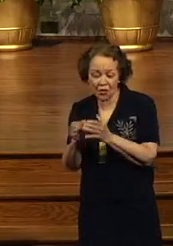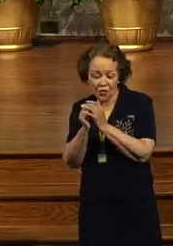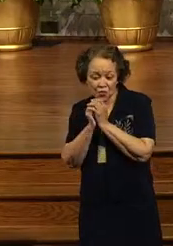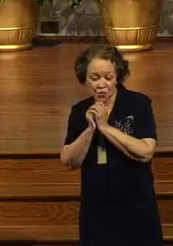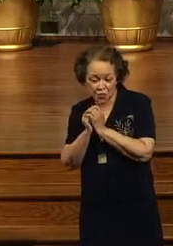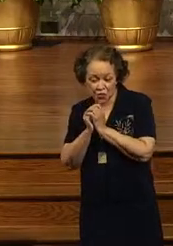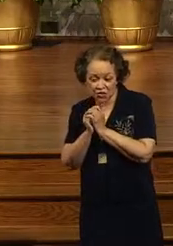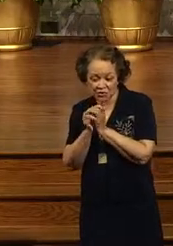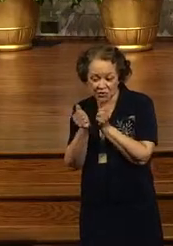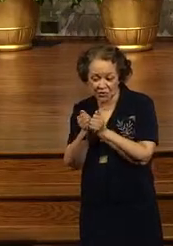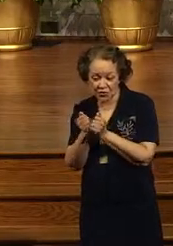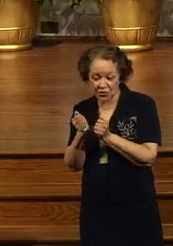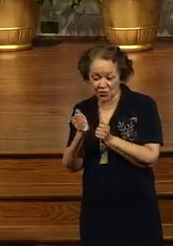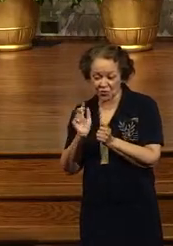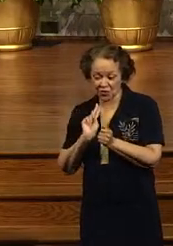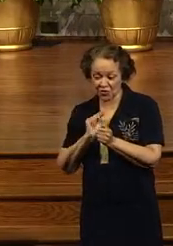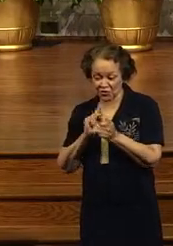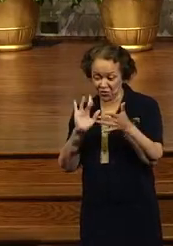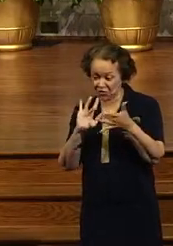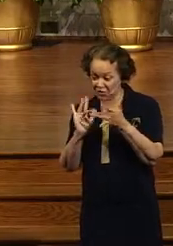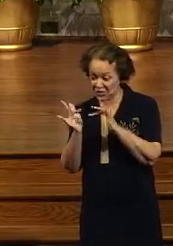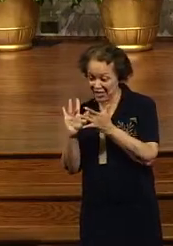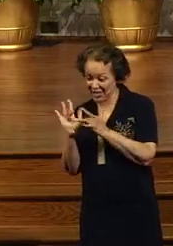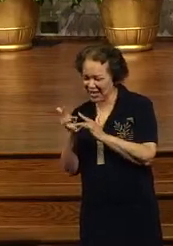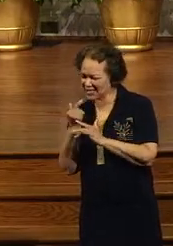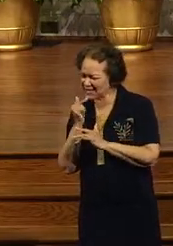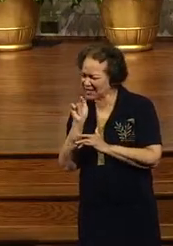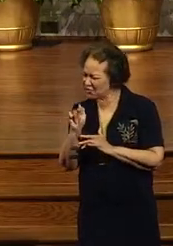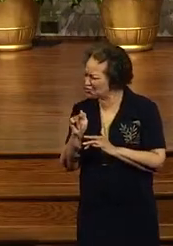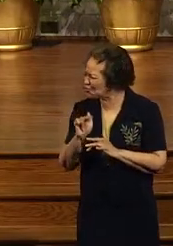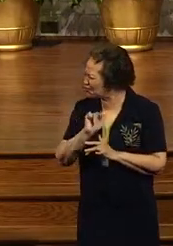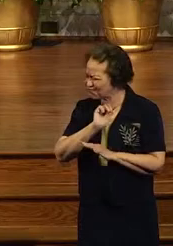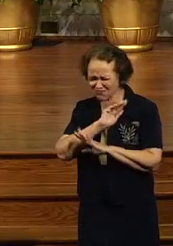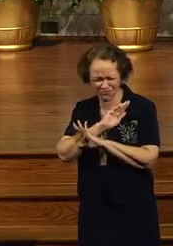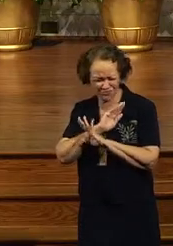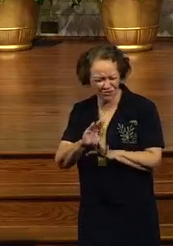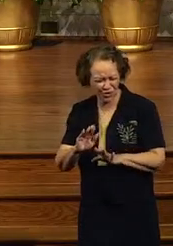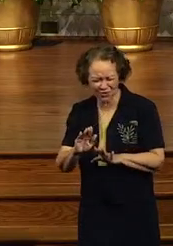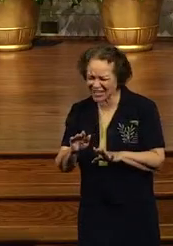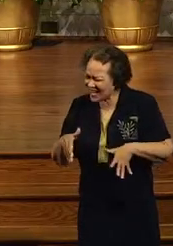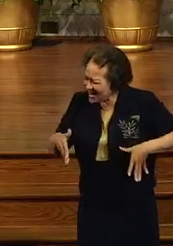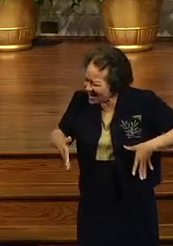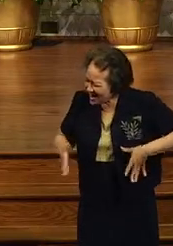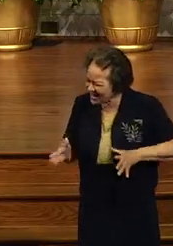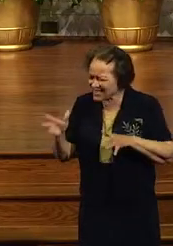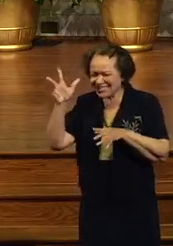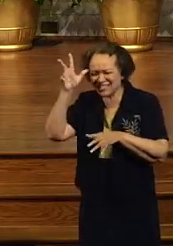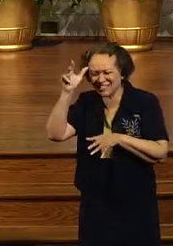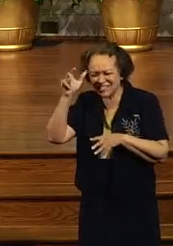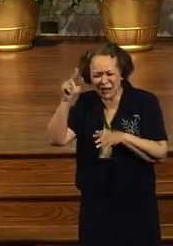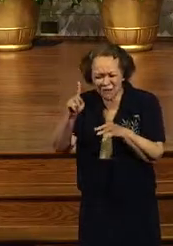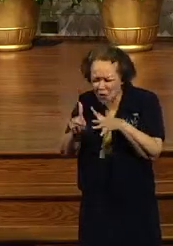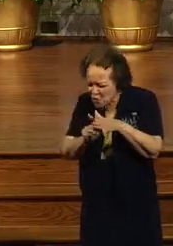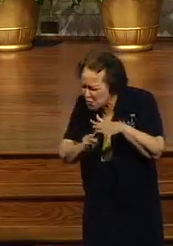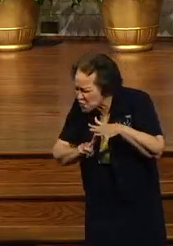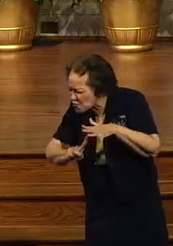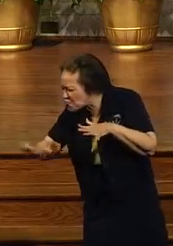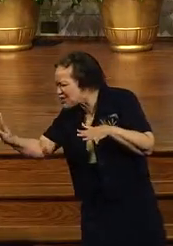us. But I would say to you, don't ever, ever let the devil run you out of this